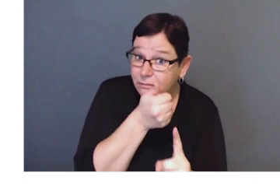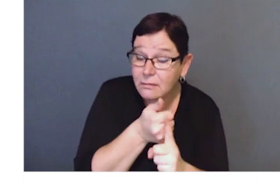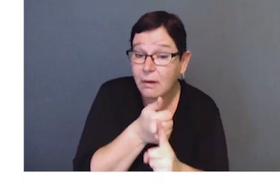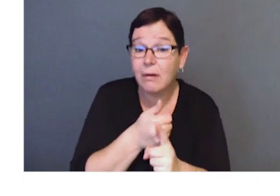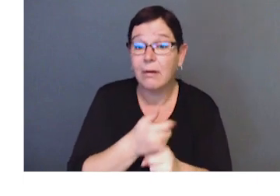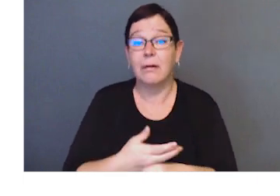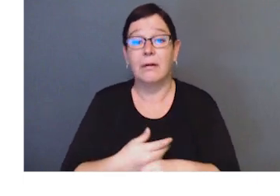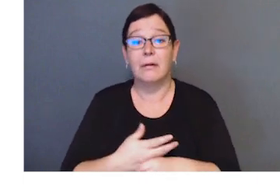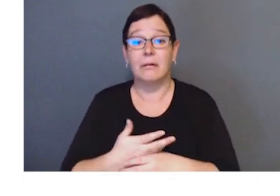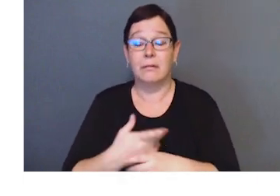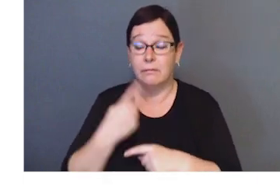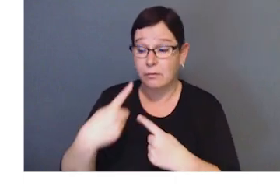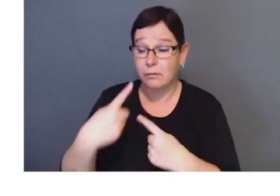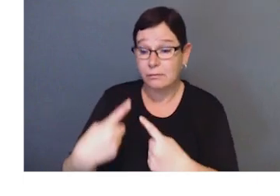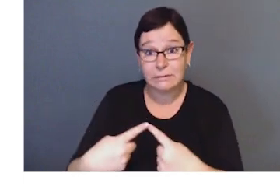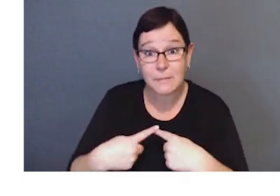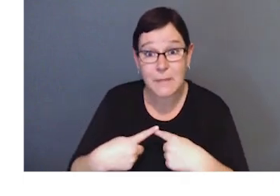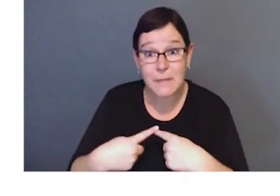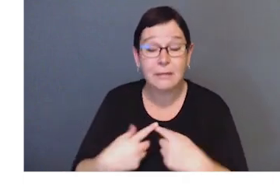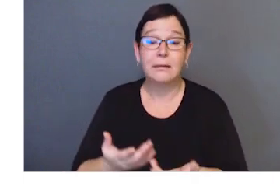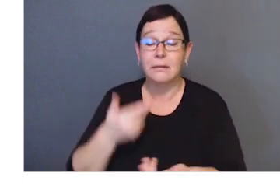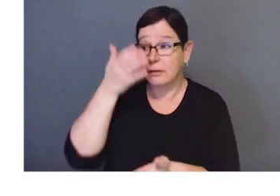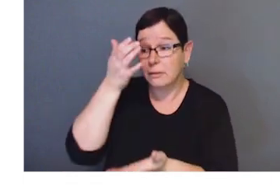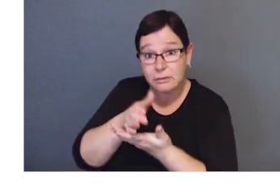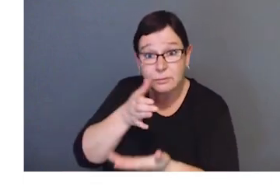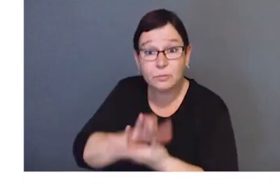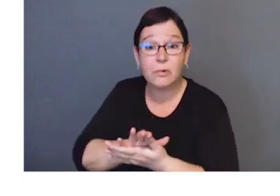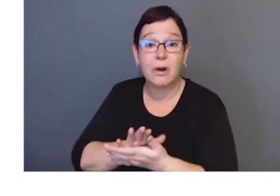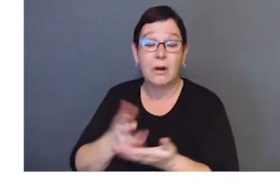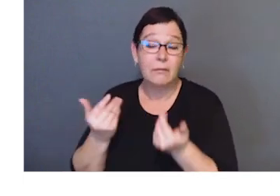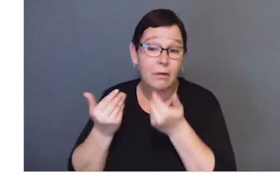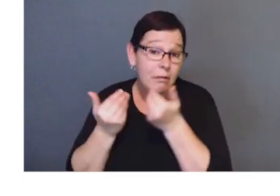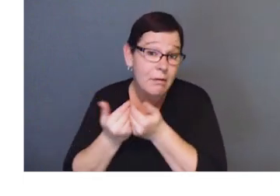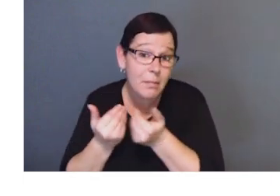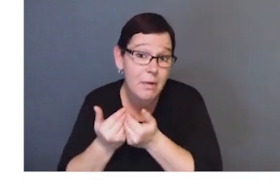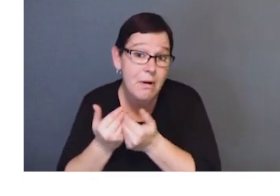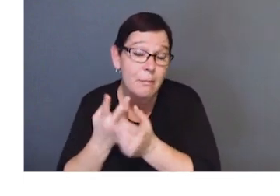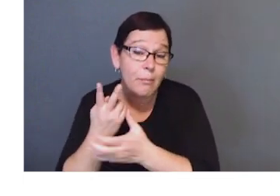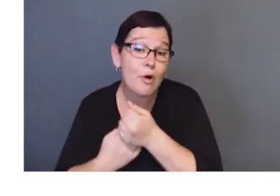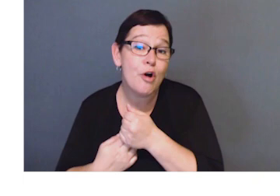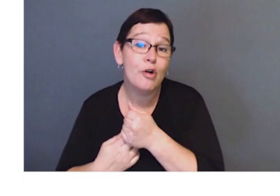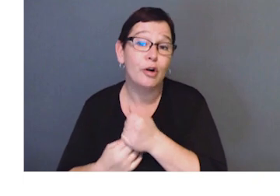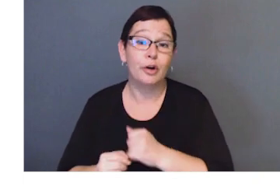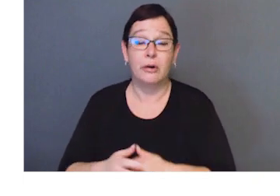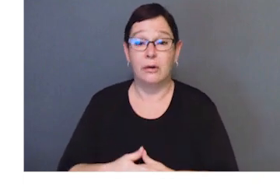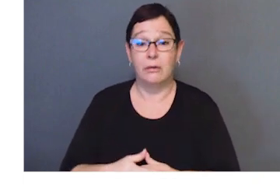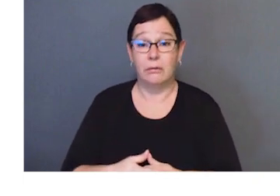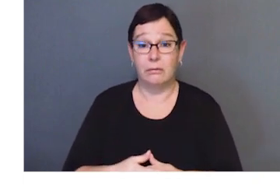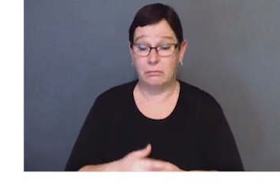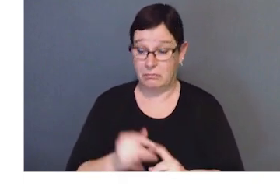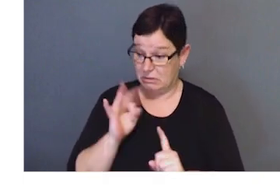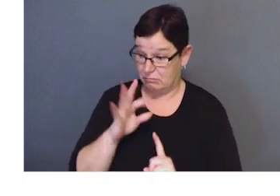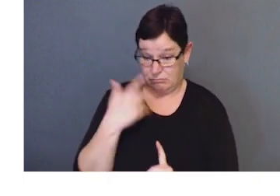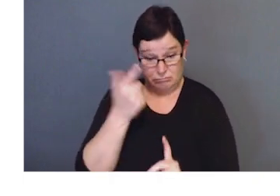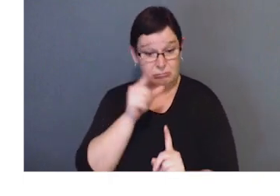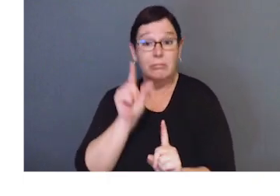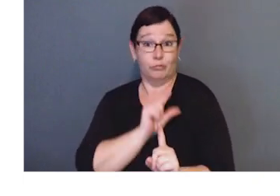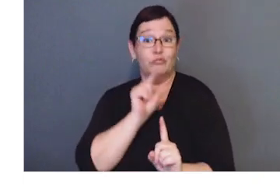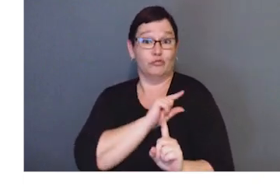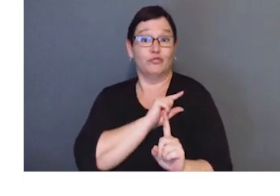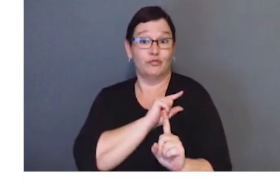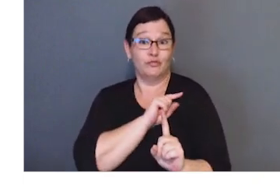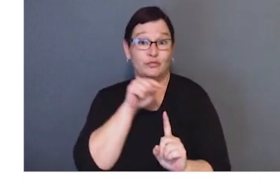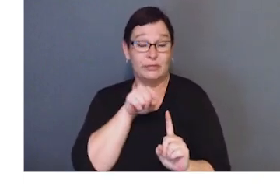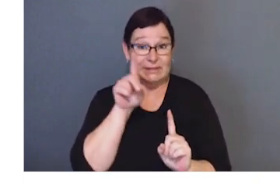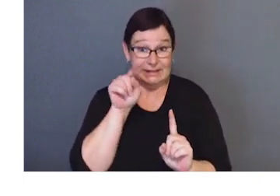partner. If you're eligible for the DTC and you are 18 years or older, the amount you can claim on your